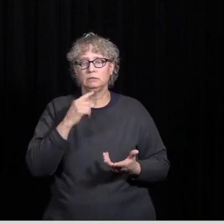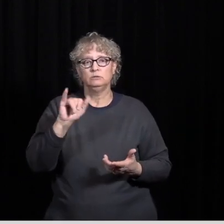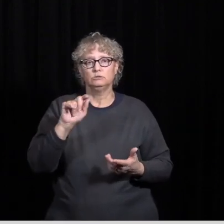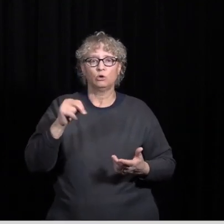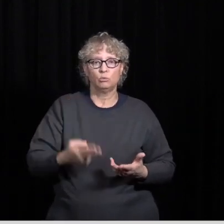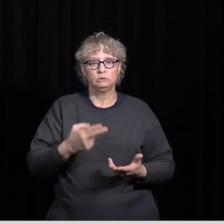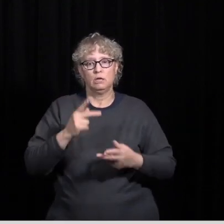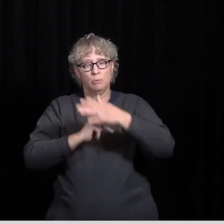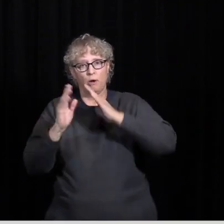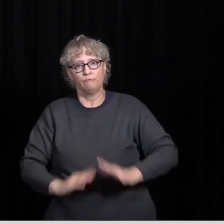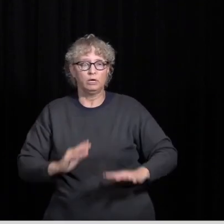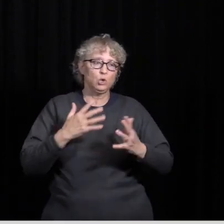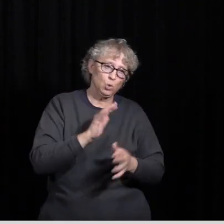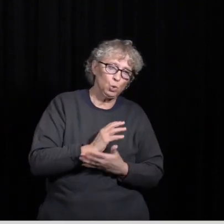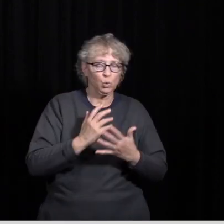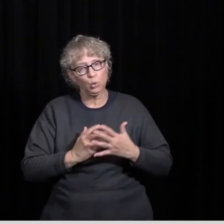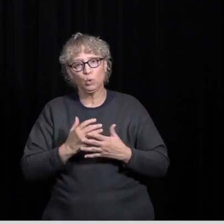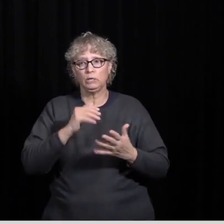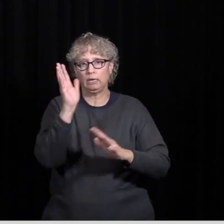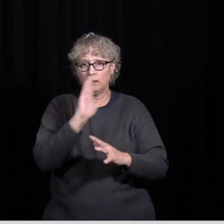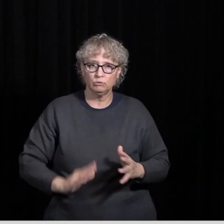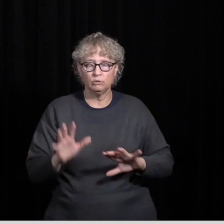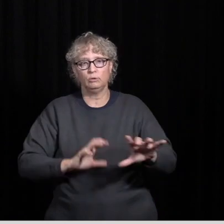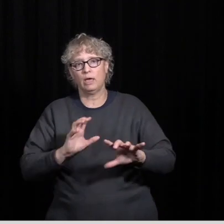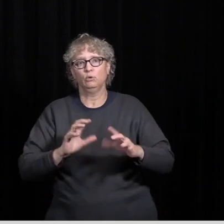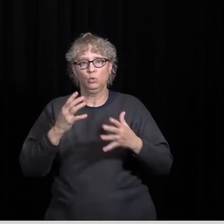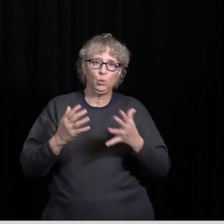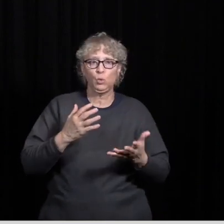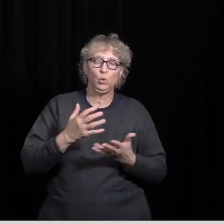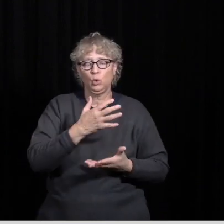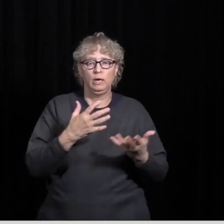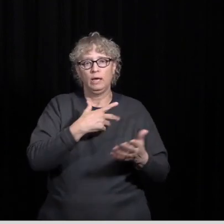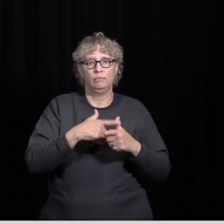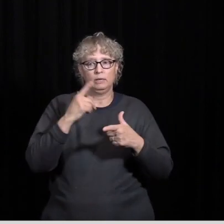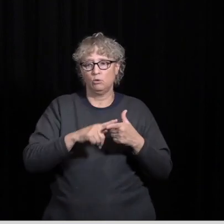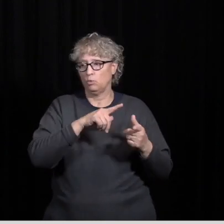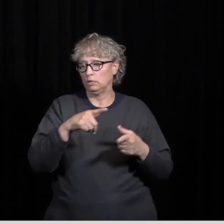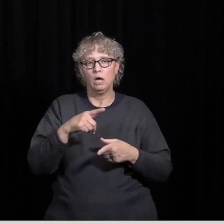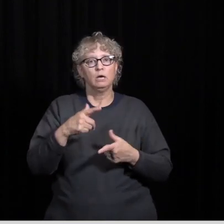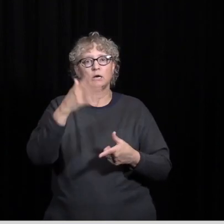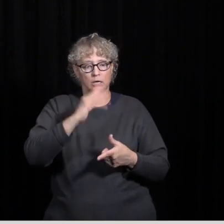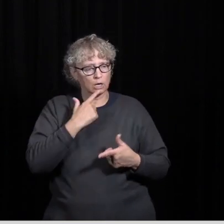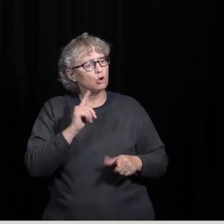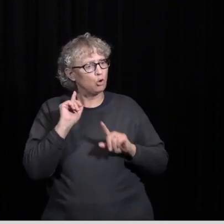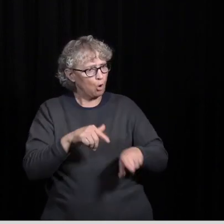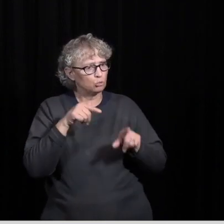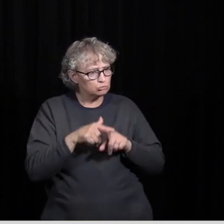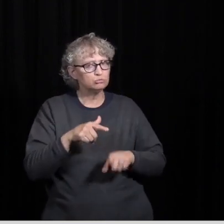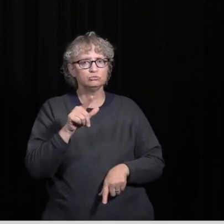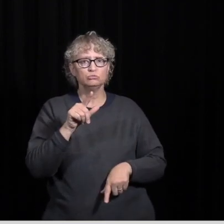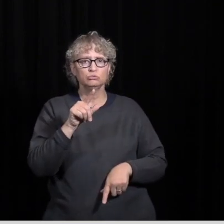never really got it. He's the guy that God said, I want to send you to Nineveh, and he went to Tarshish, right? He went the wrong way. He did